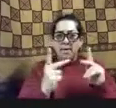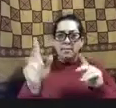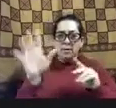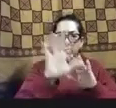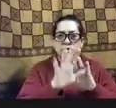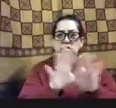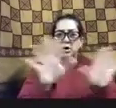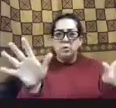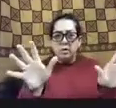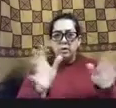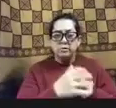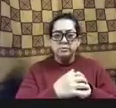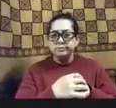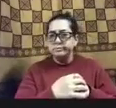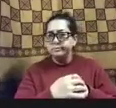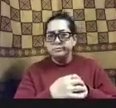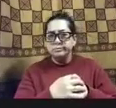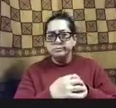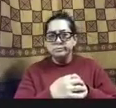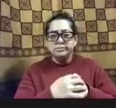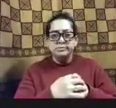general.